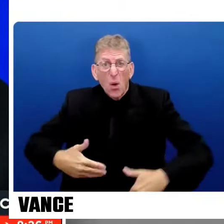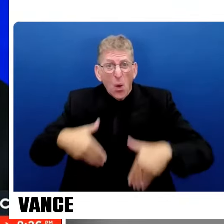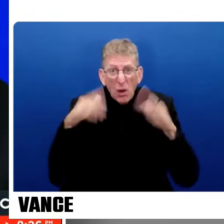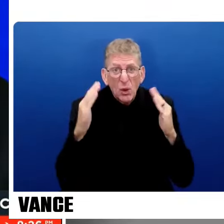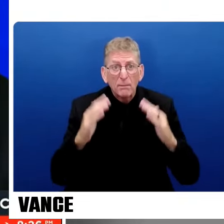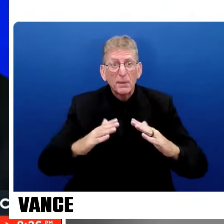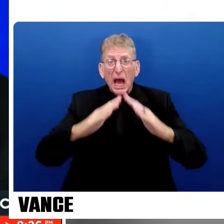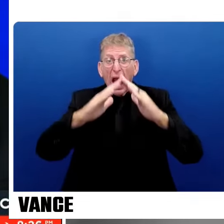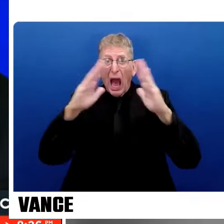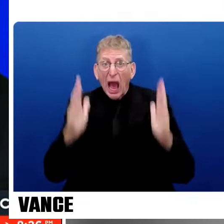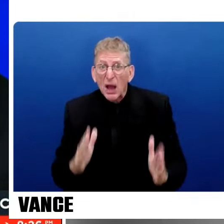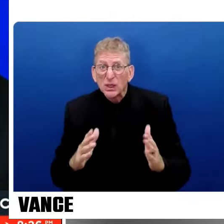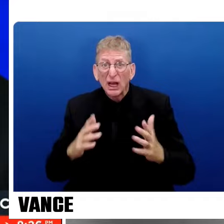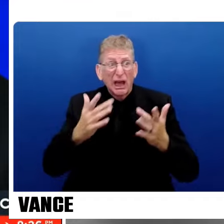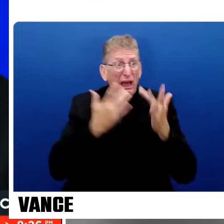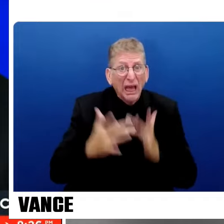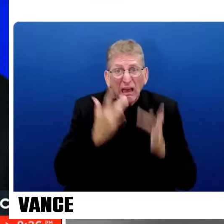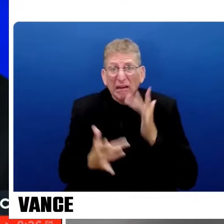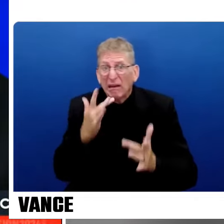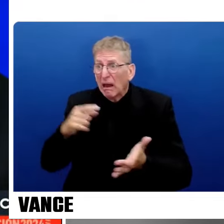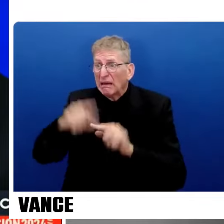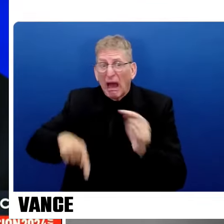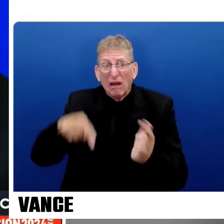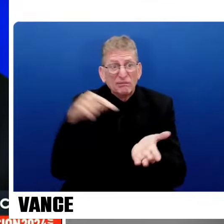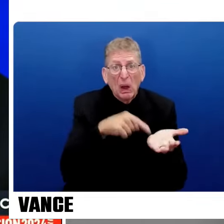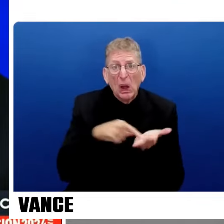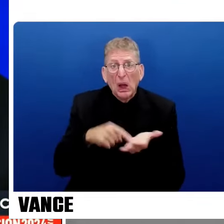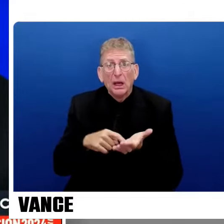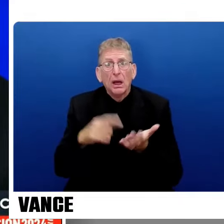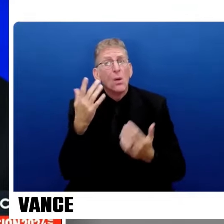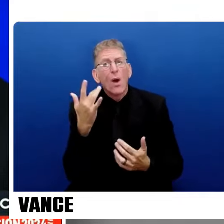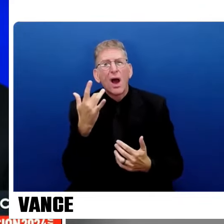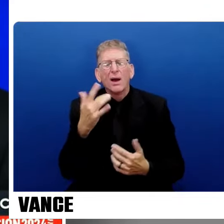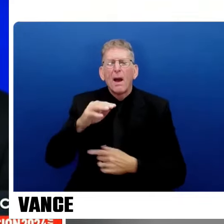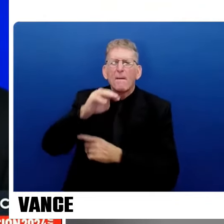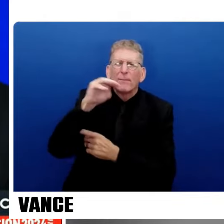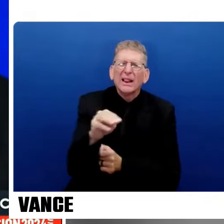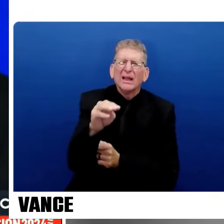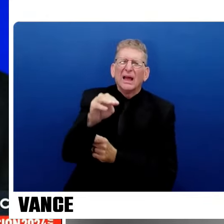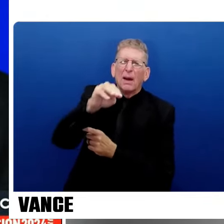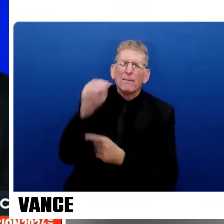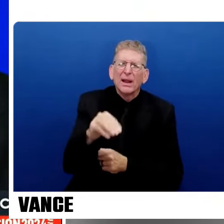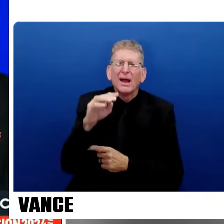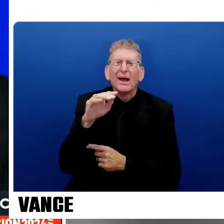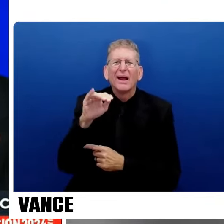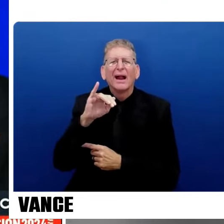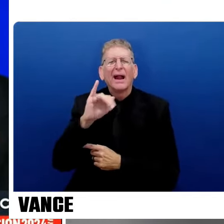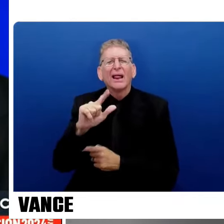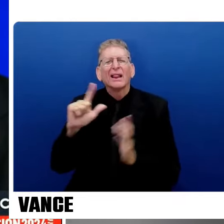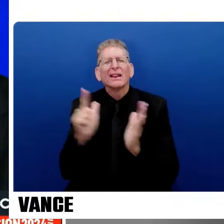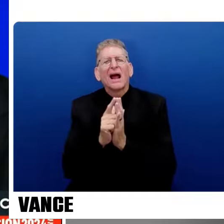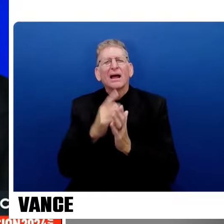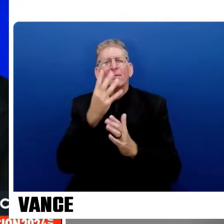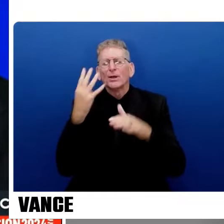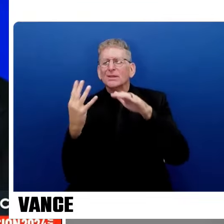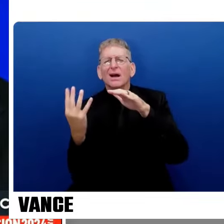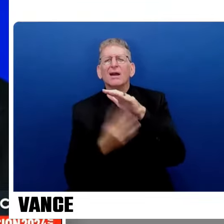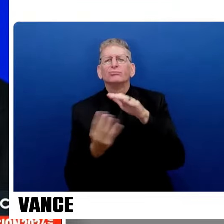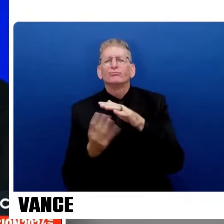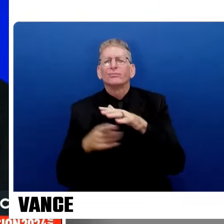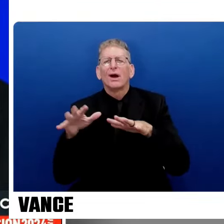in millions of illegal immigrants to compete with Americans for scarce homes. The people that I'm most worried about in Springfield, Ohio, are the